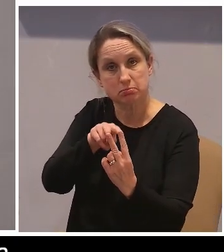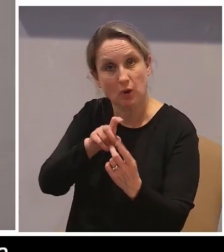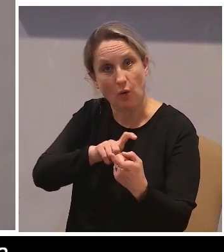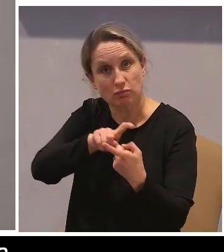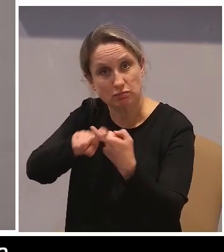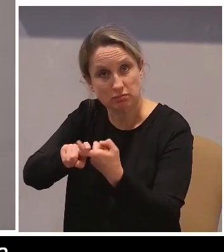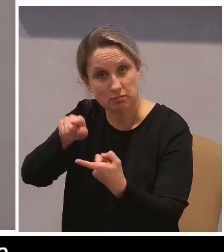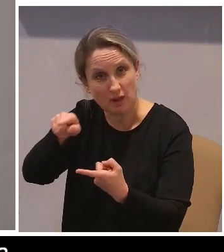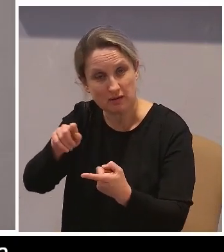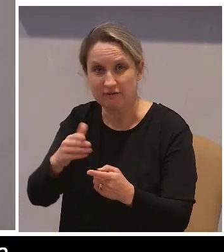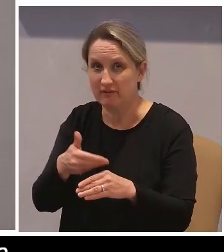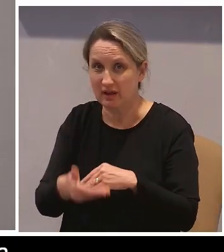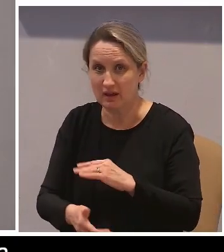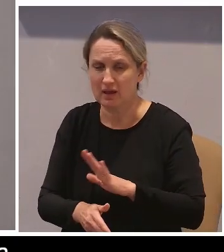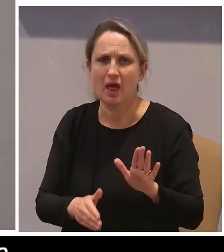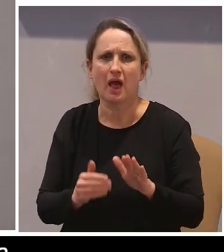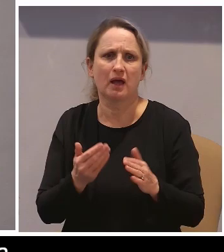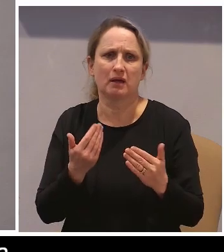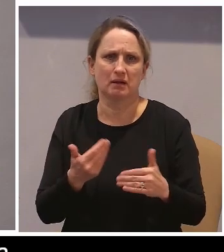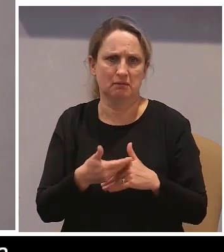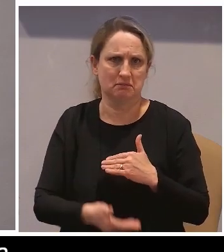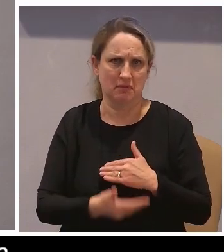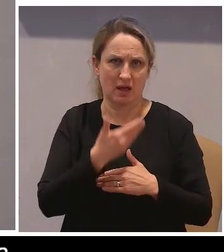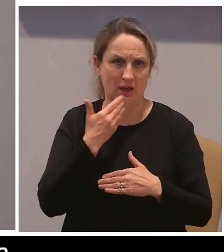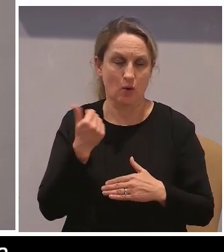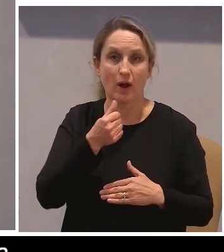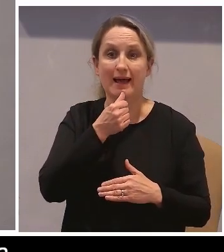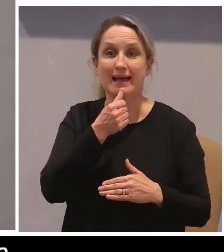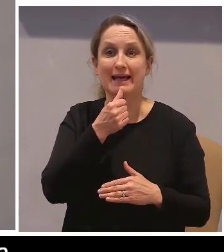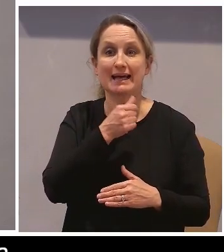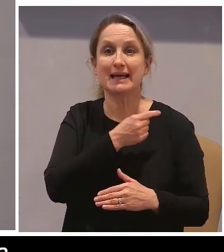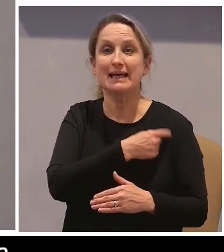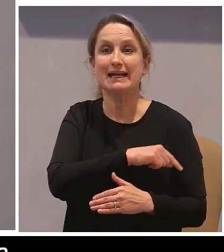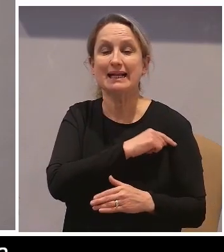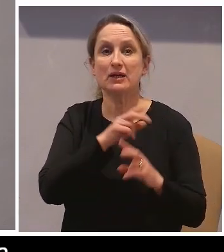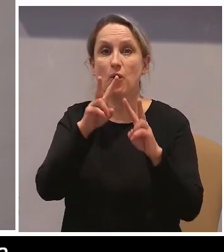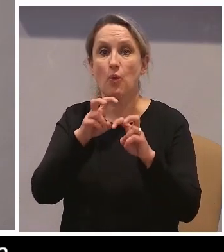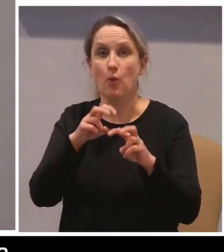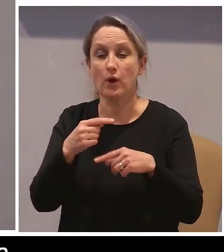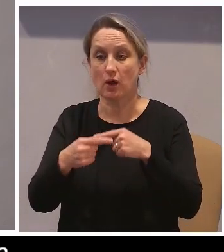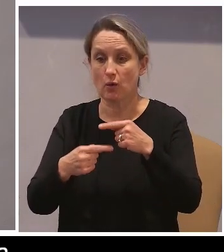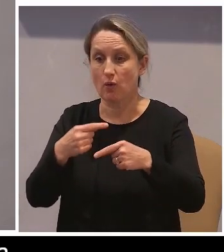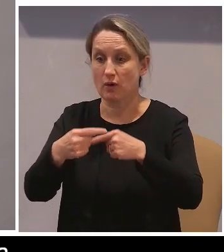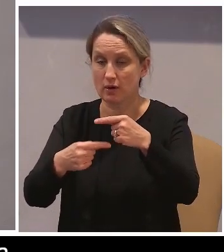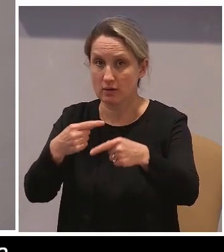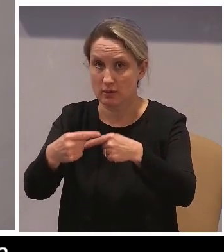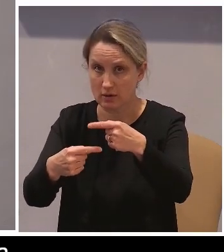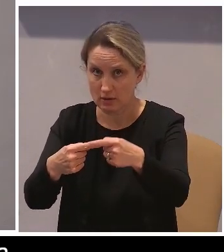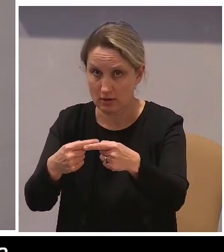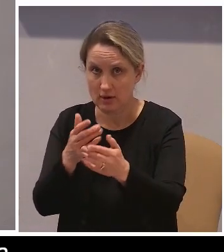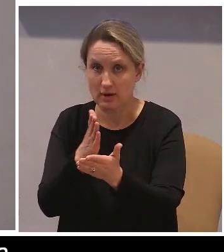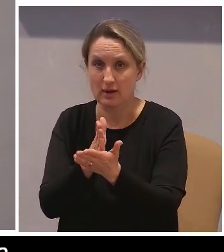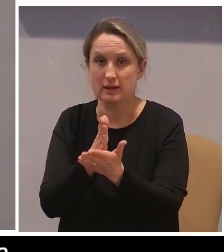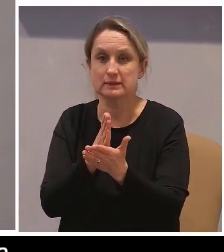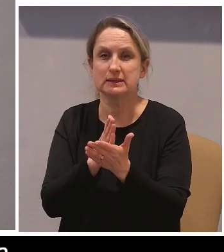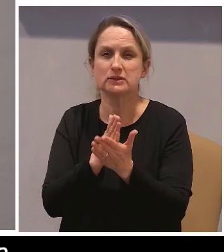late? No, it's not too late, because if the trial is on the clinical trial registry, there is also the